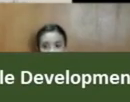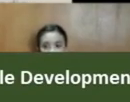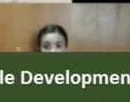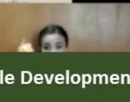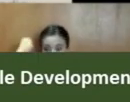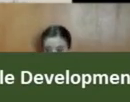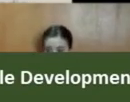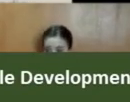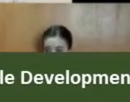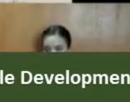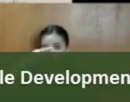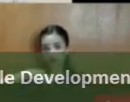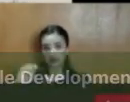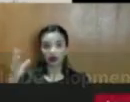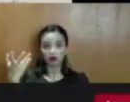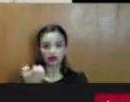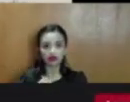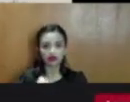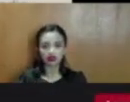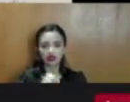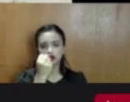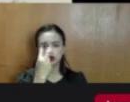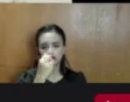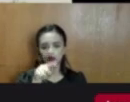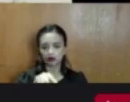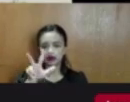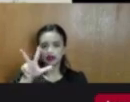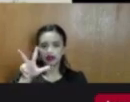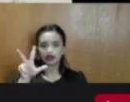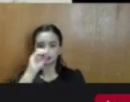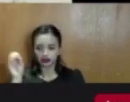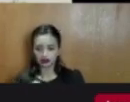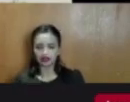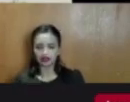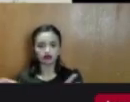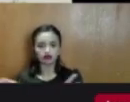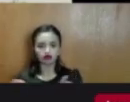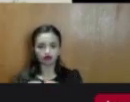about 0.3% of GDP on research. Look at it now,